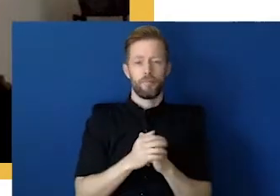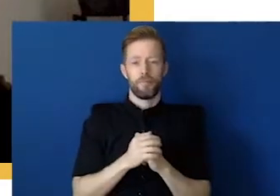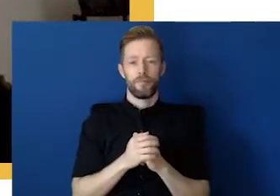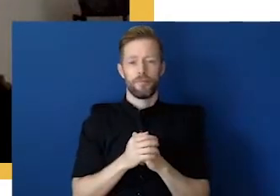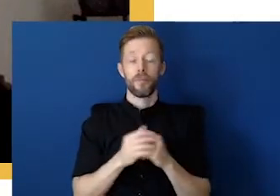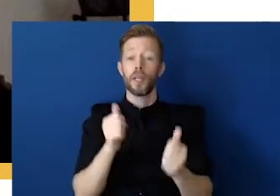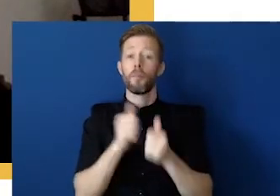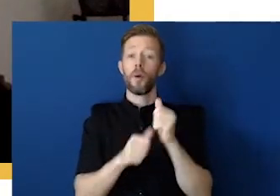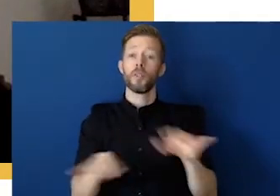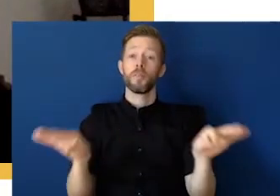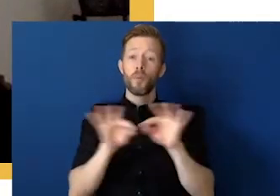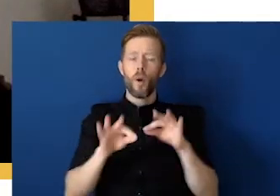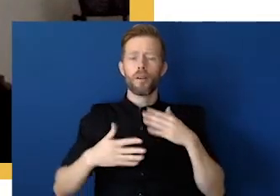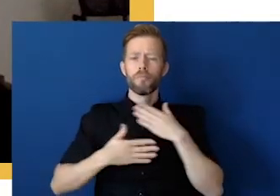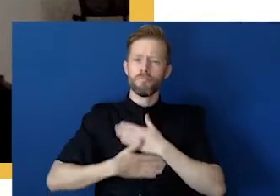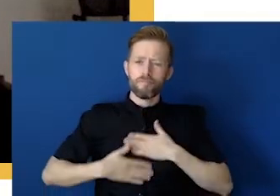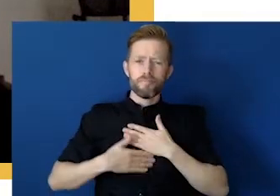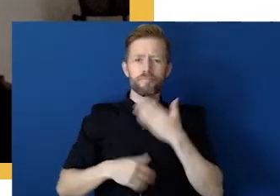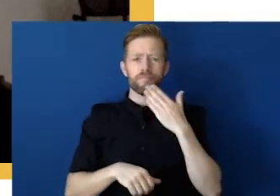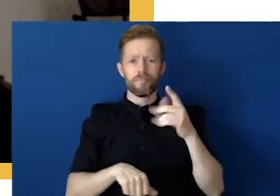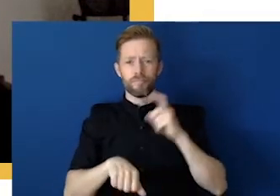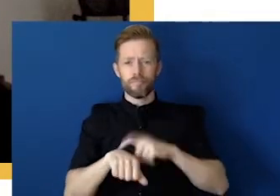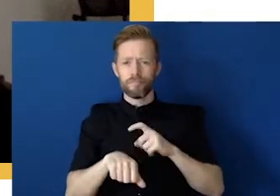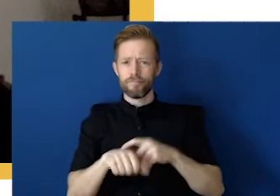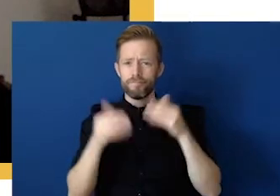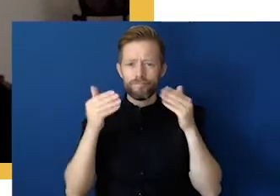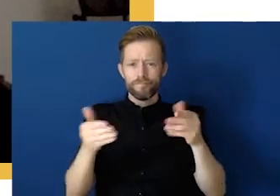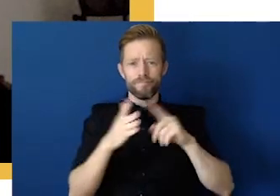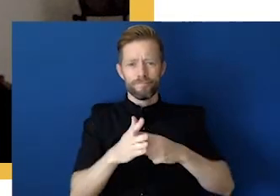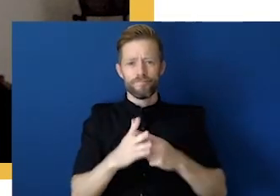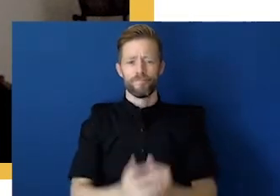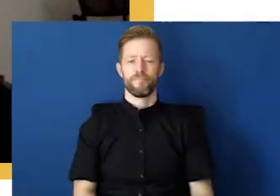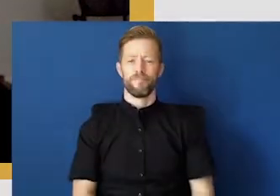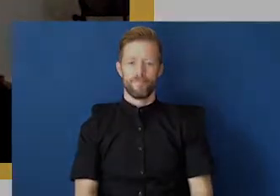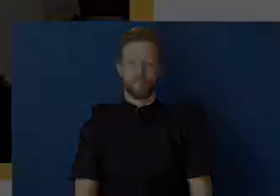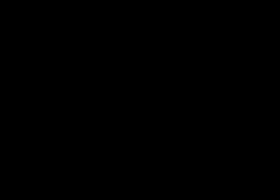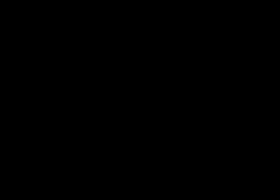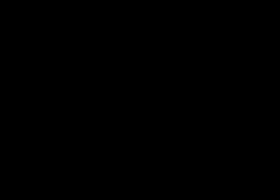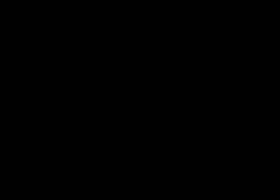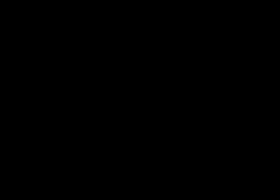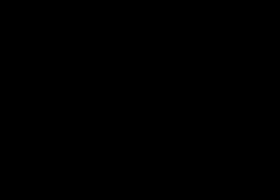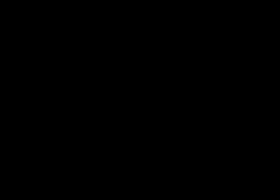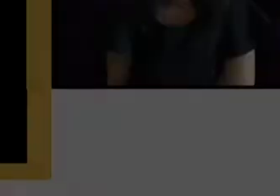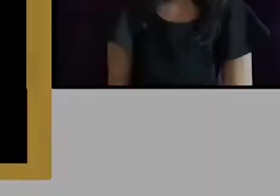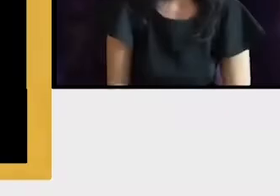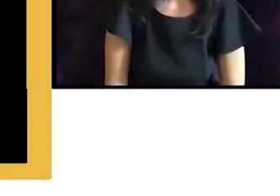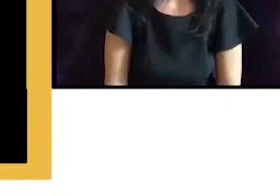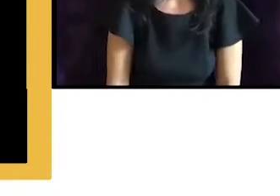it. Most importantly, have a great time and get swinging.